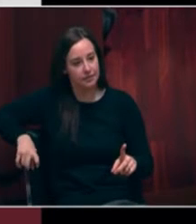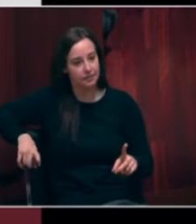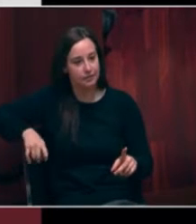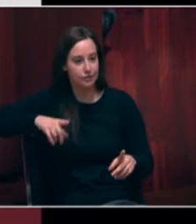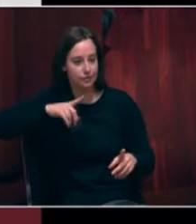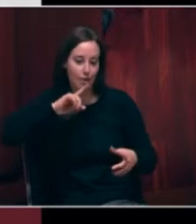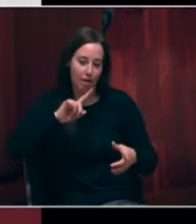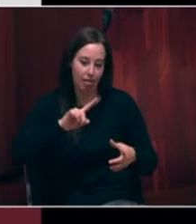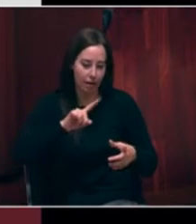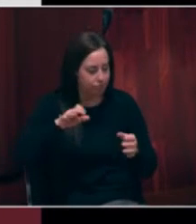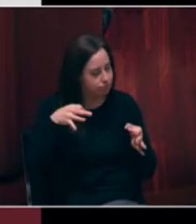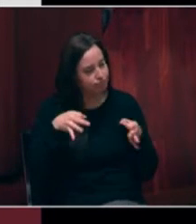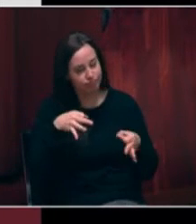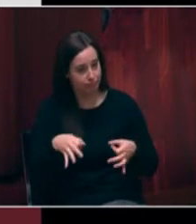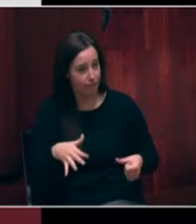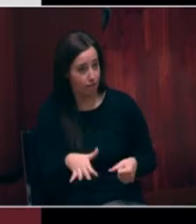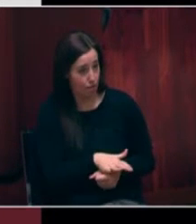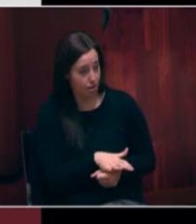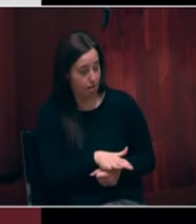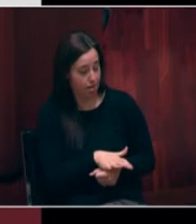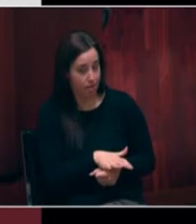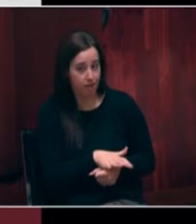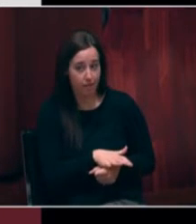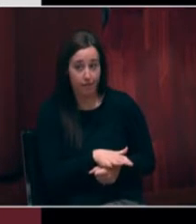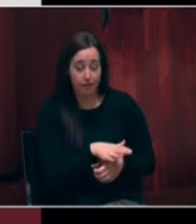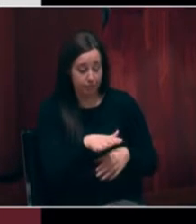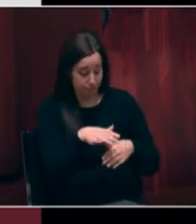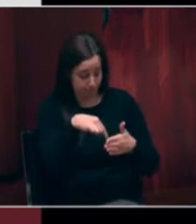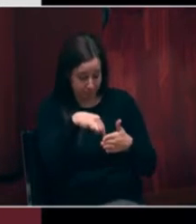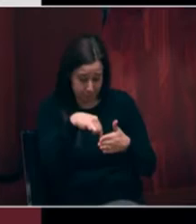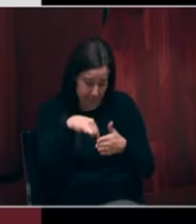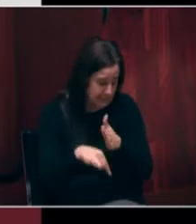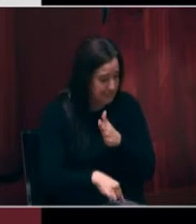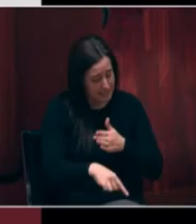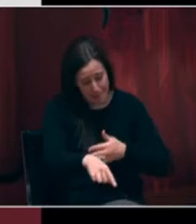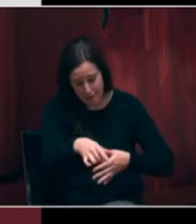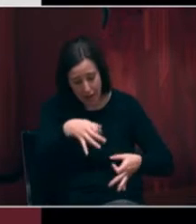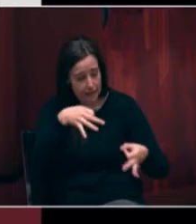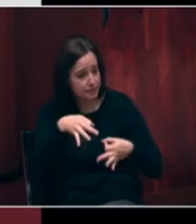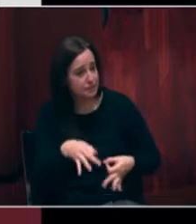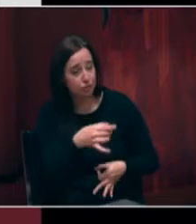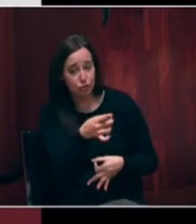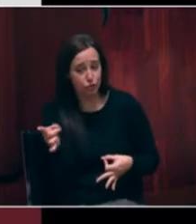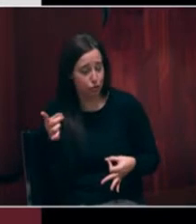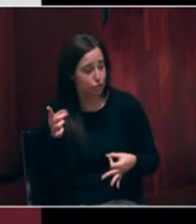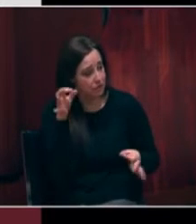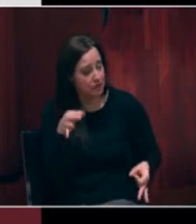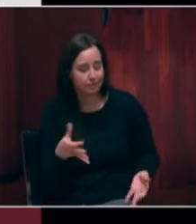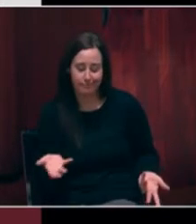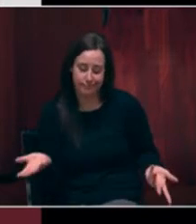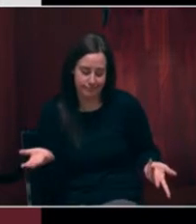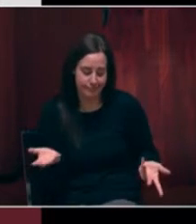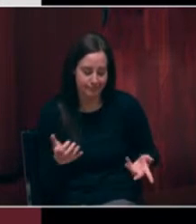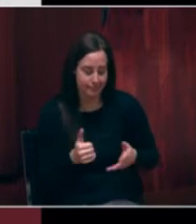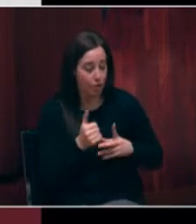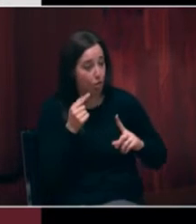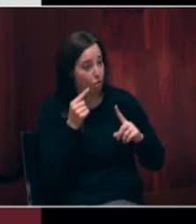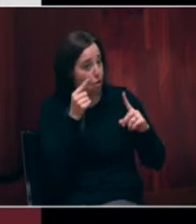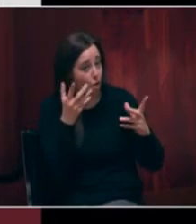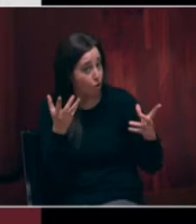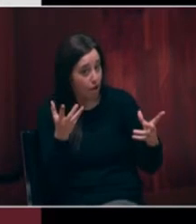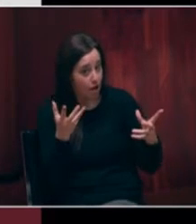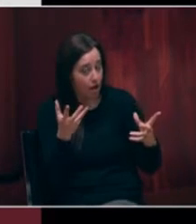want. So again, think about how deep you go. That's up to you. What the goal is, though, we have to keep in mind, people need to